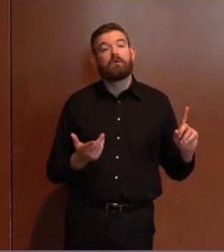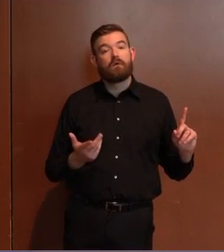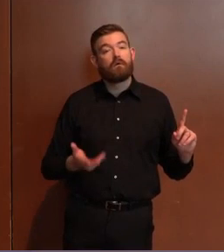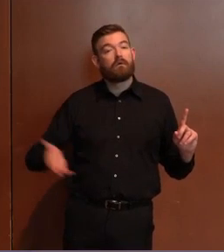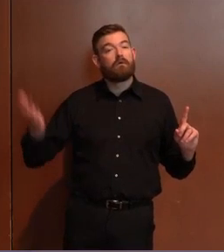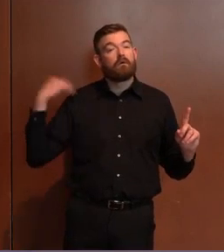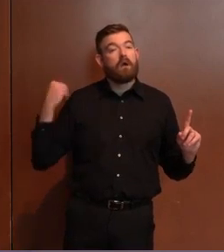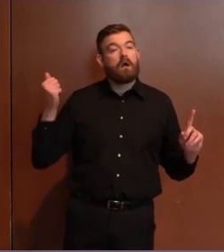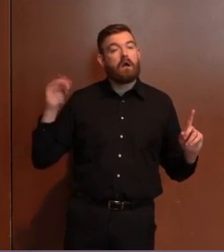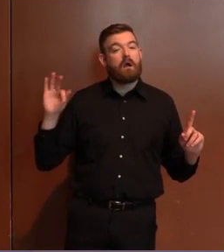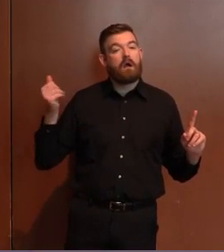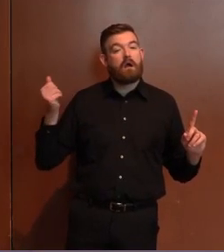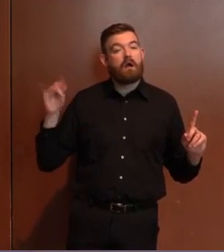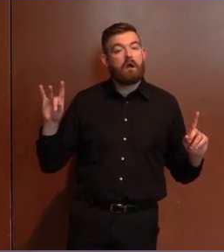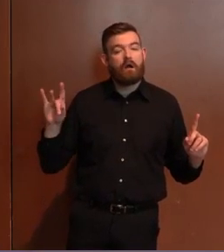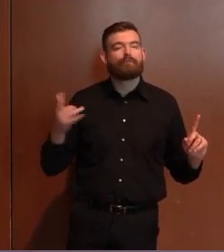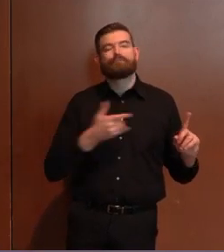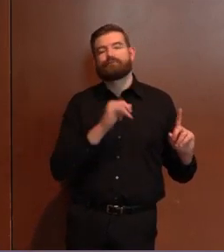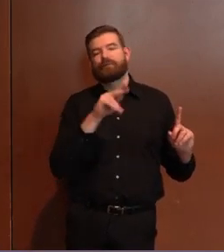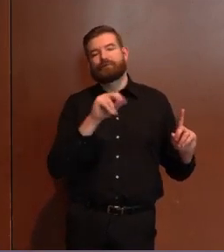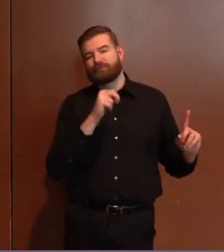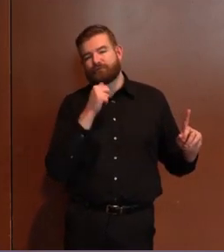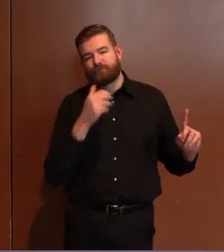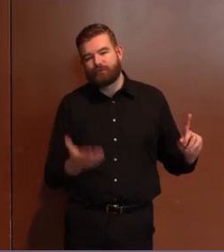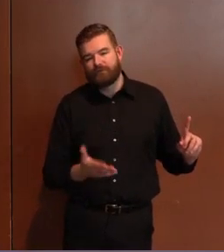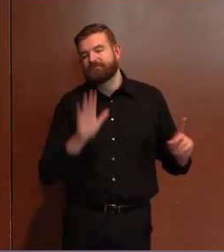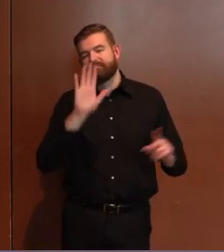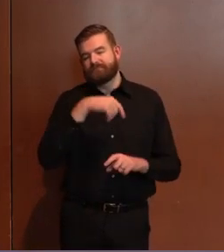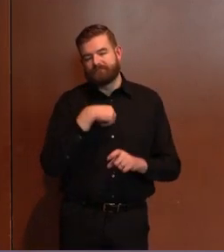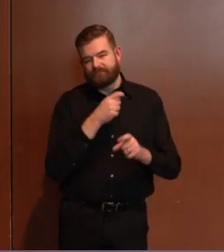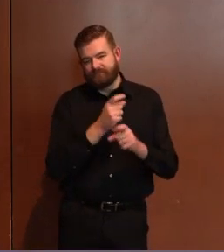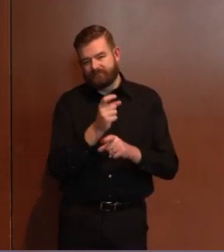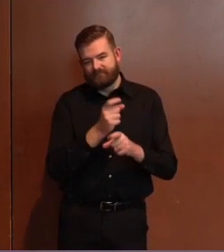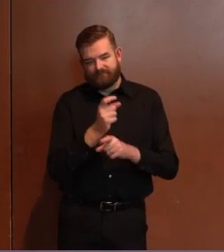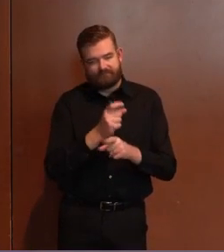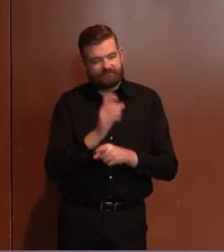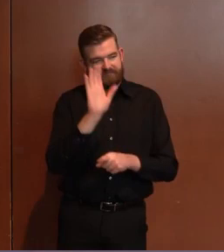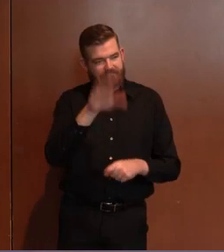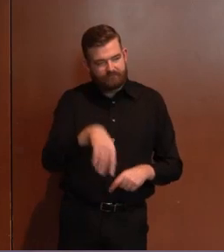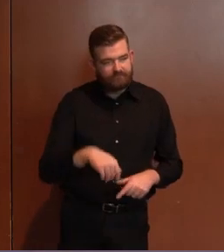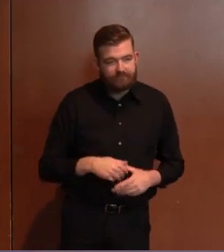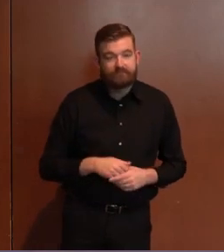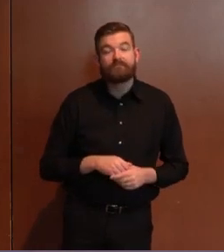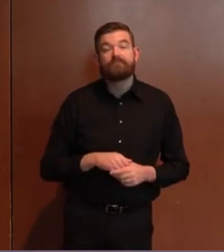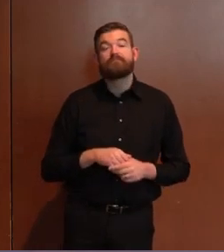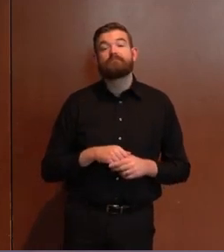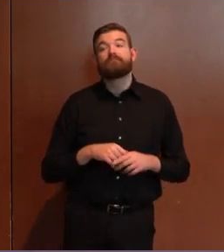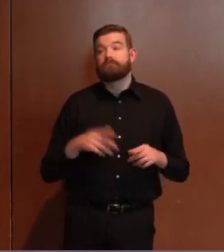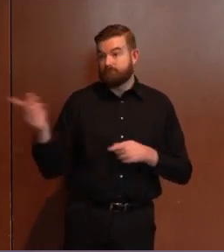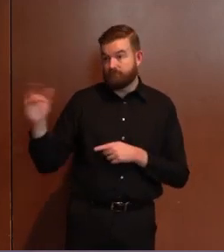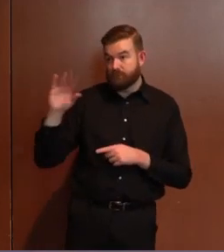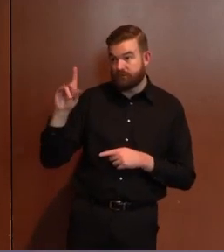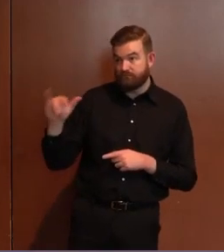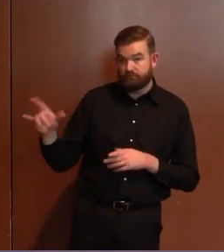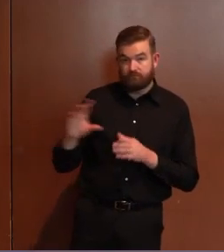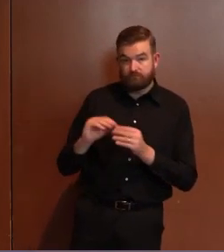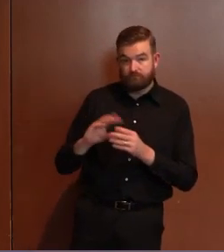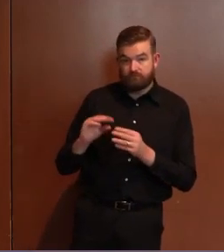it, but Joe's not here, so I won't. Judy, I'm going to start and throw it to you. Is that all right? I